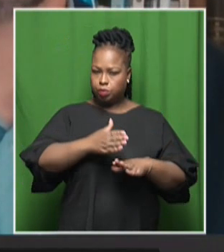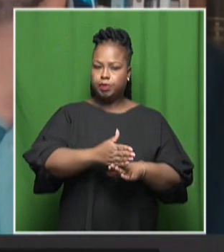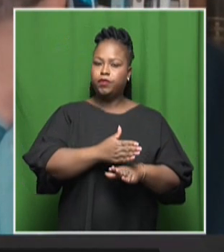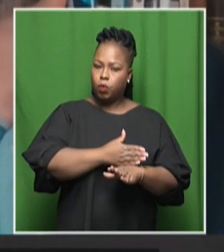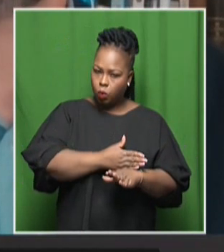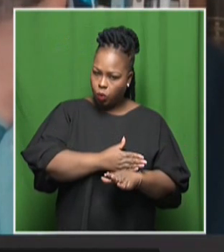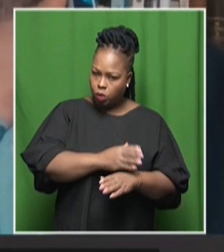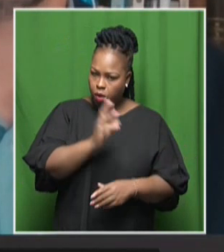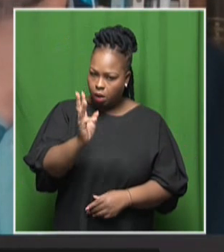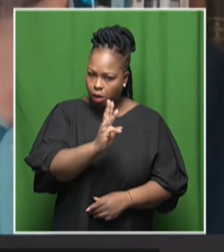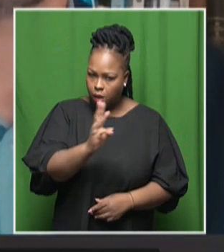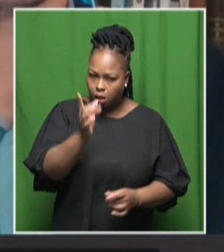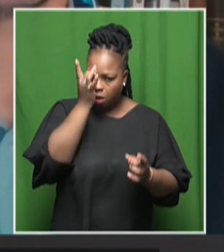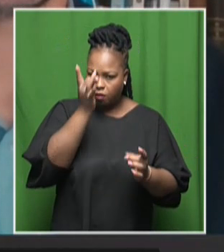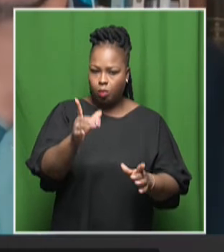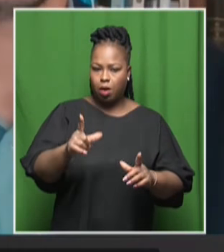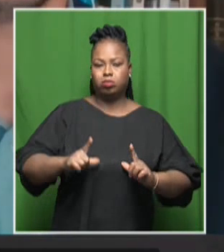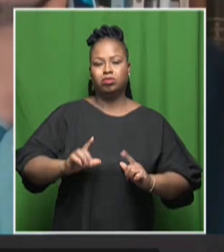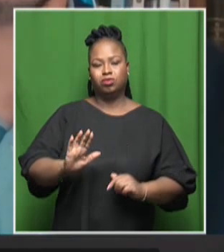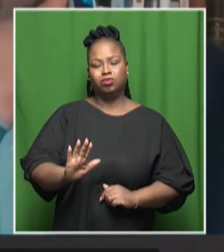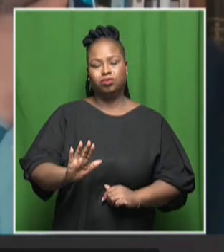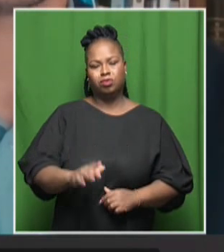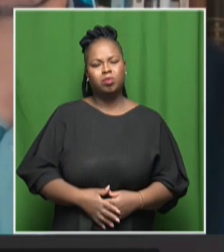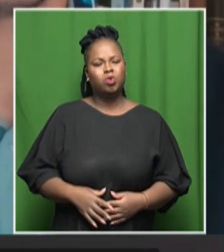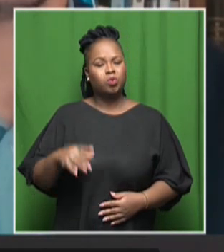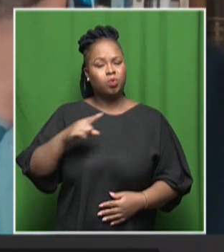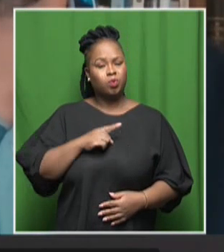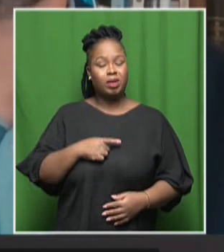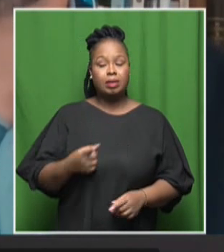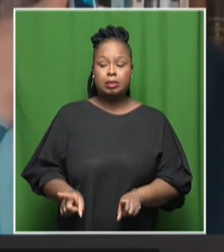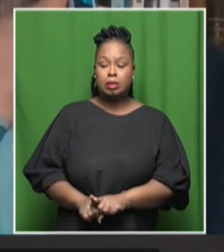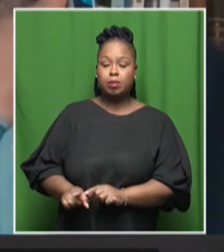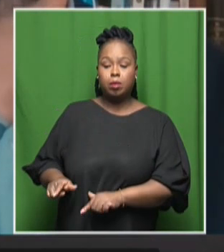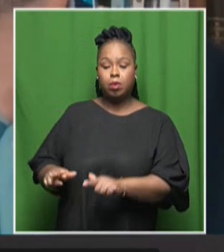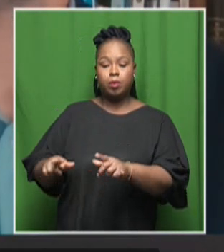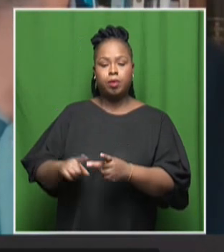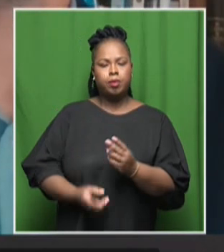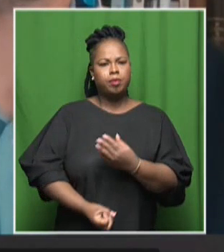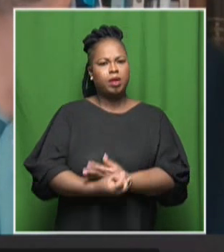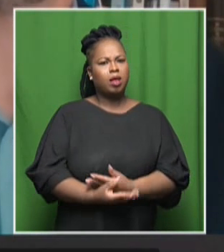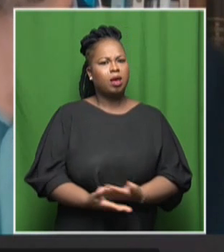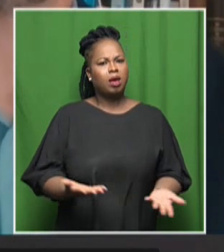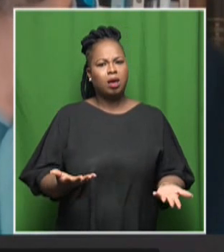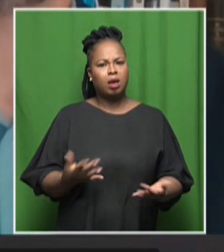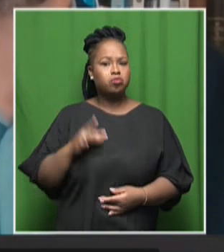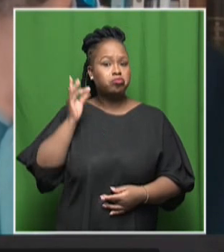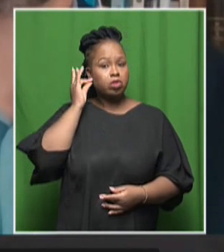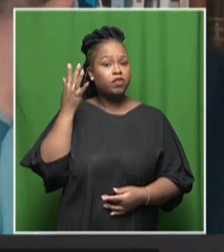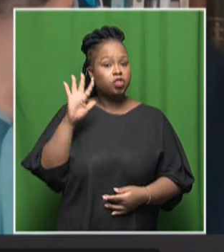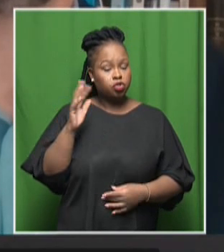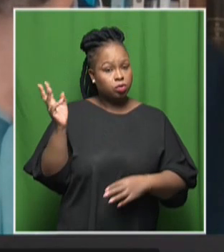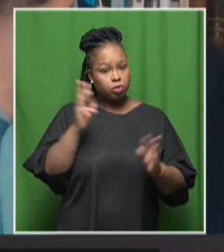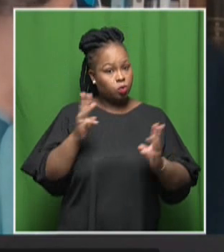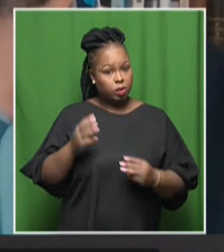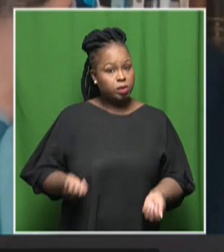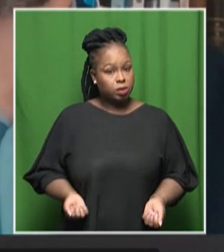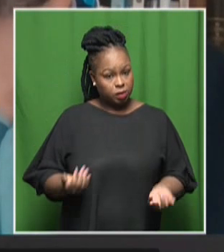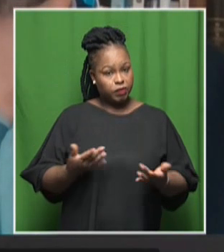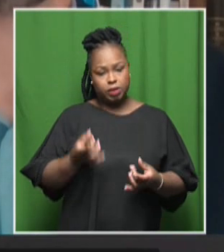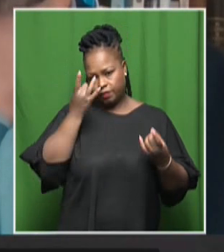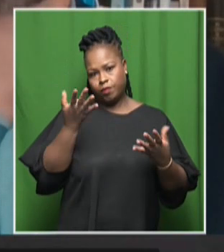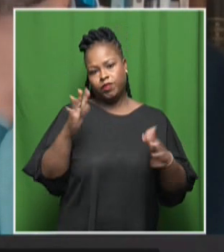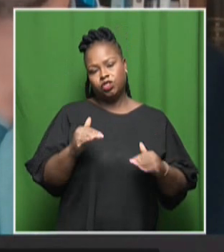have those warnings timelessly? Because in the case of Limpopo and Mpumalanga now, we did hear from the weather services that they